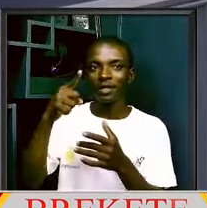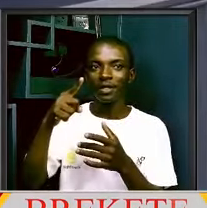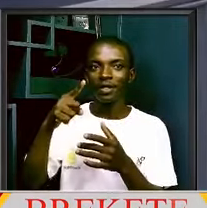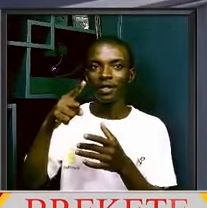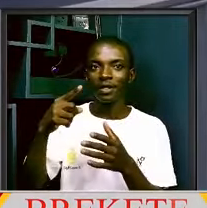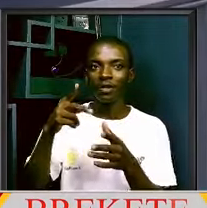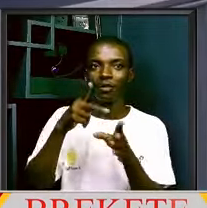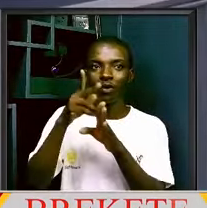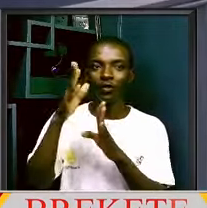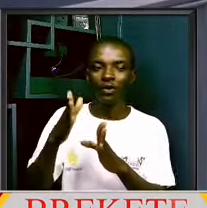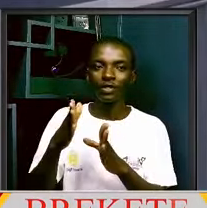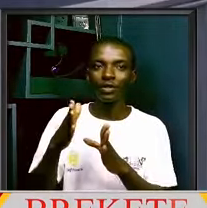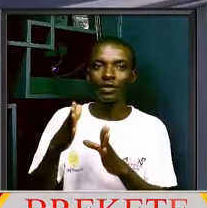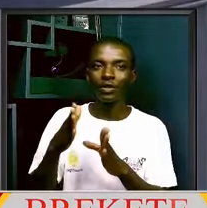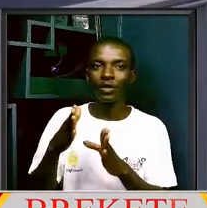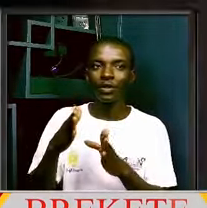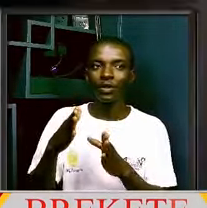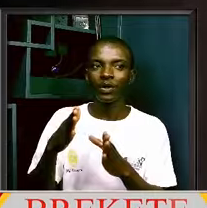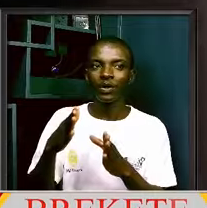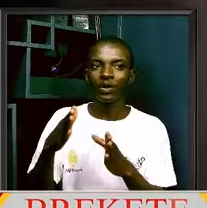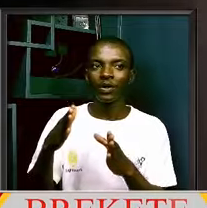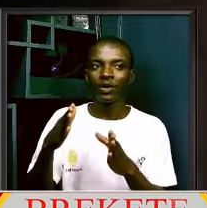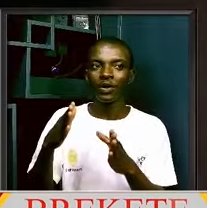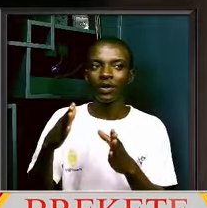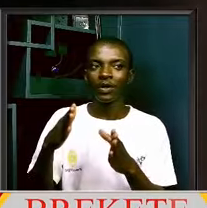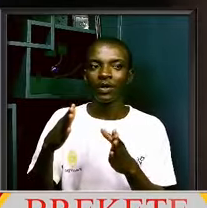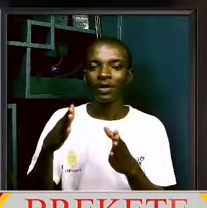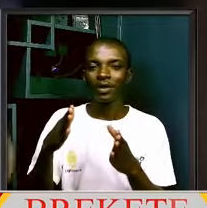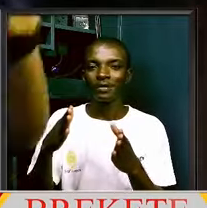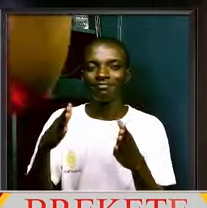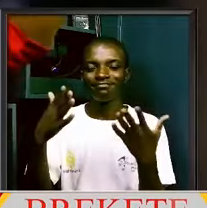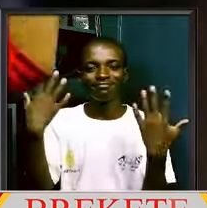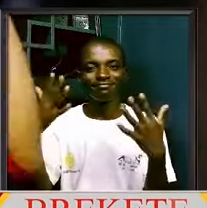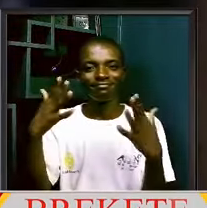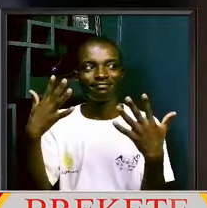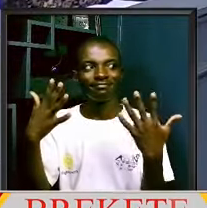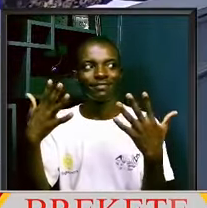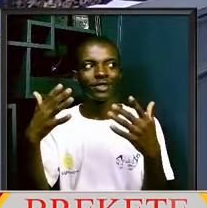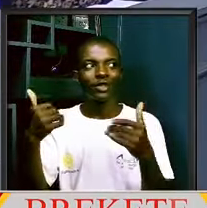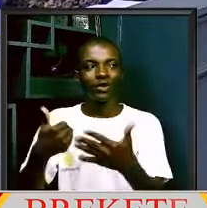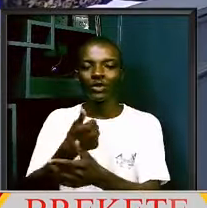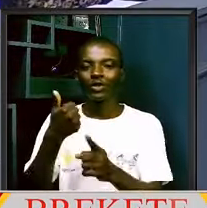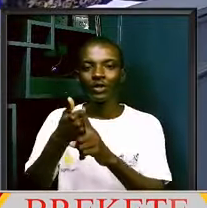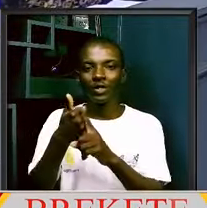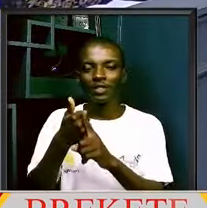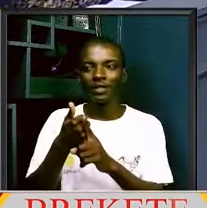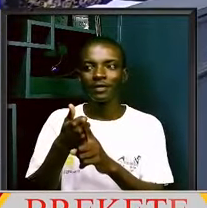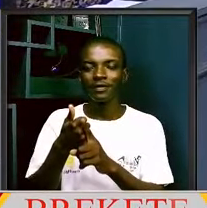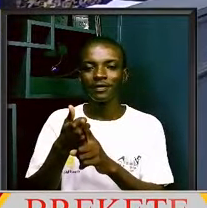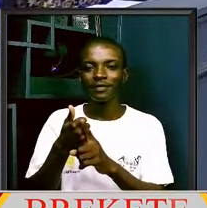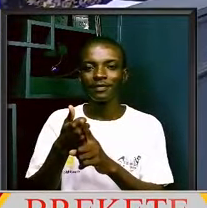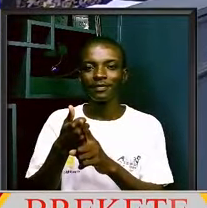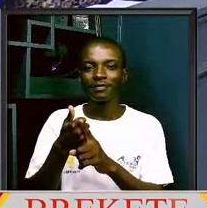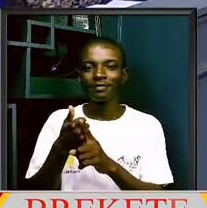give professor a warm reception. So you go introduce yourself and address us.